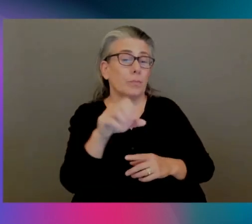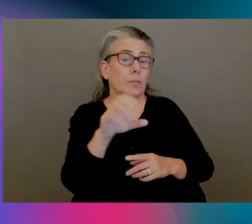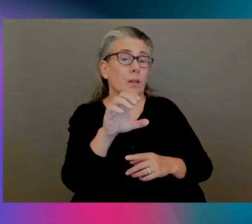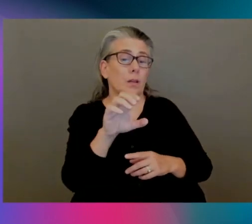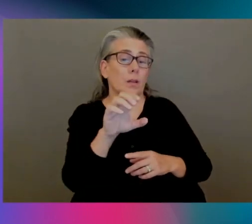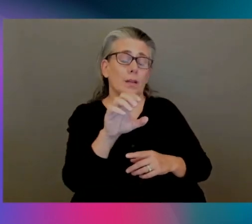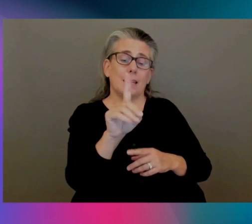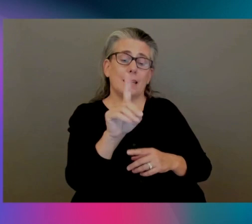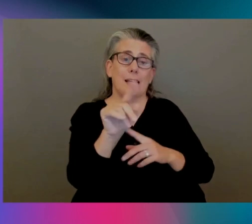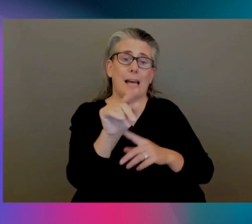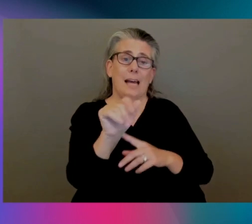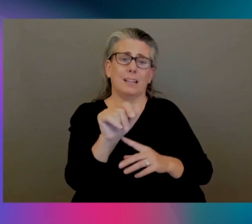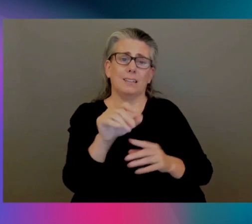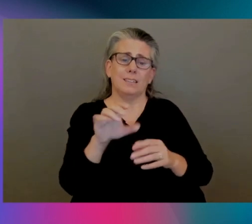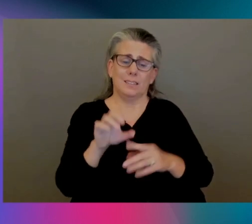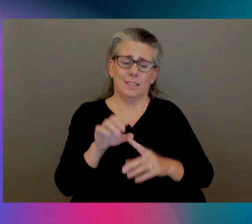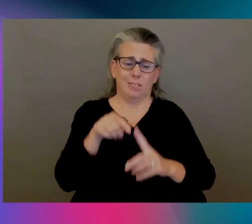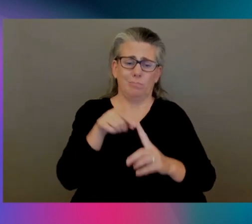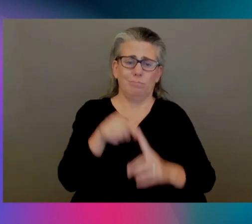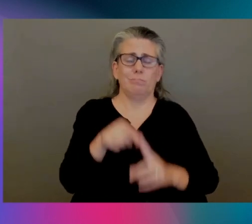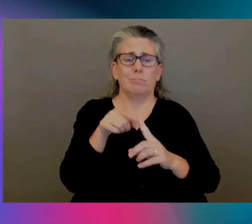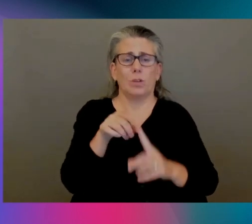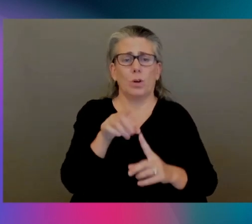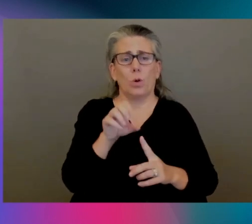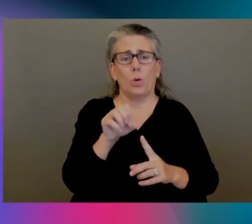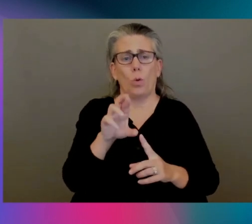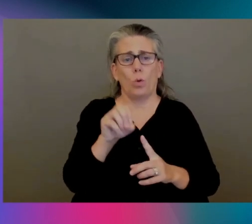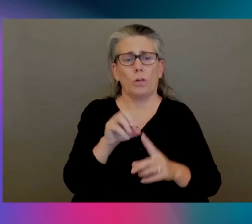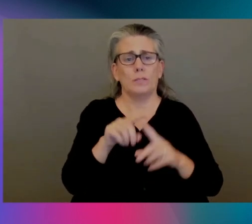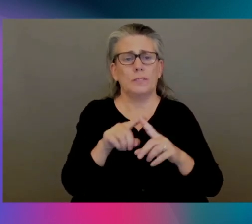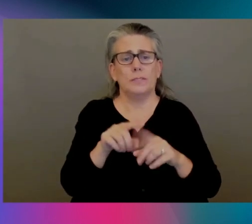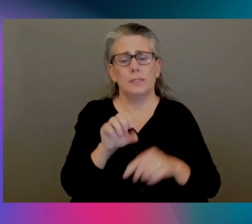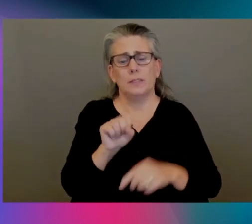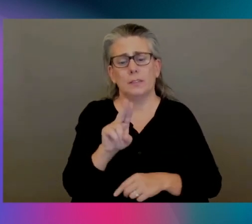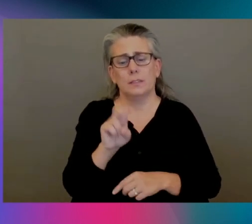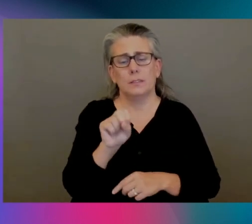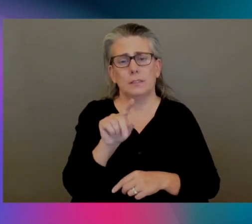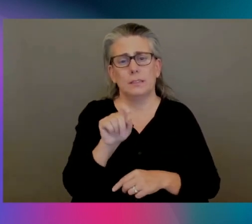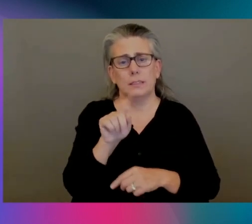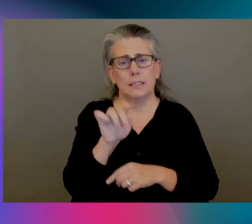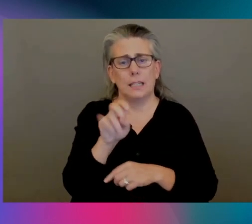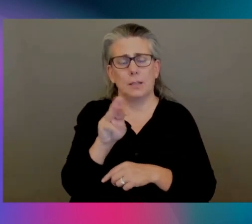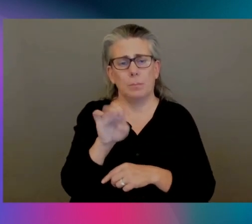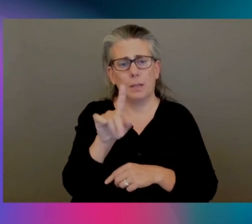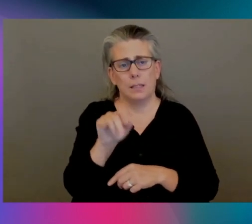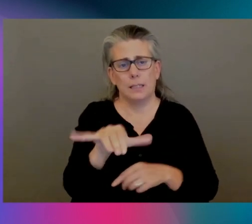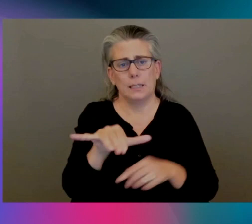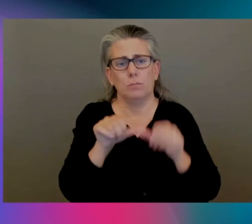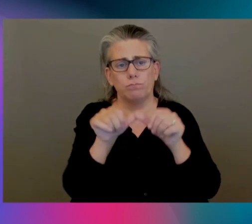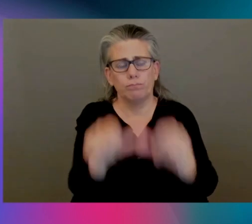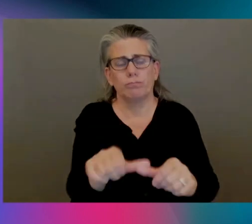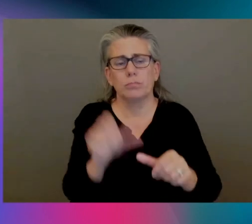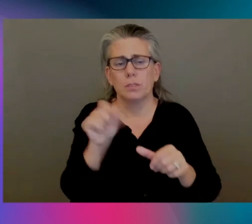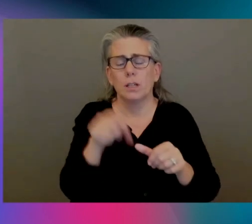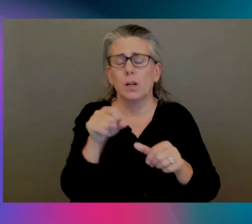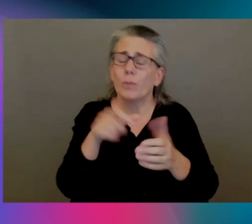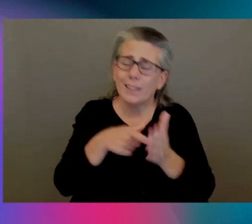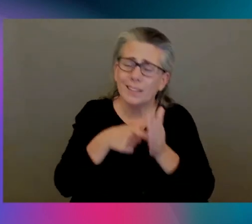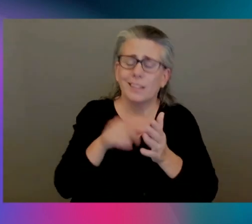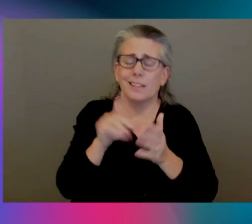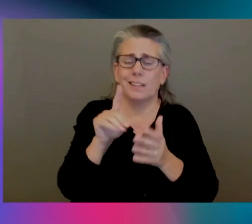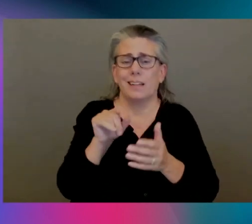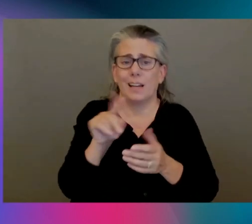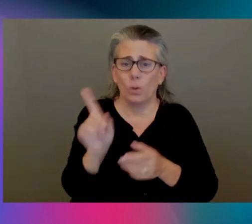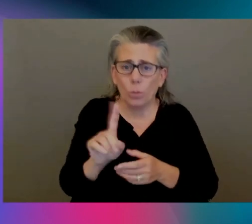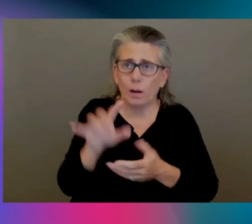practices. More now than ever, we need quality data readily available in the cloud to help us address some of the most pressing challenges of our time.